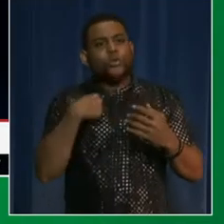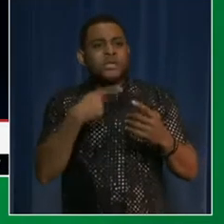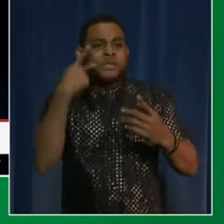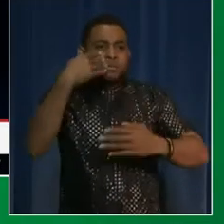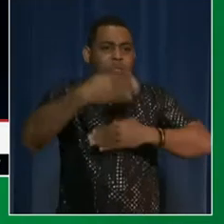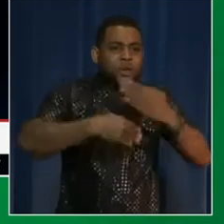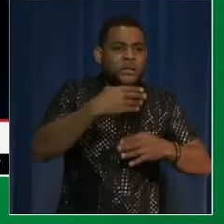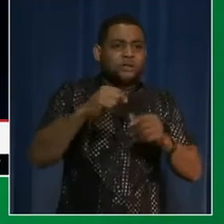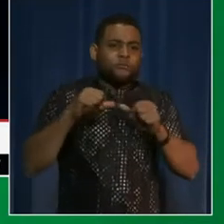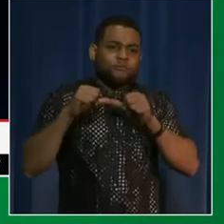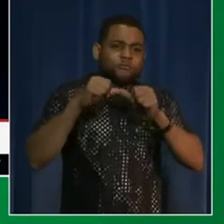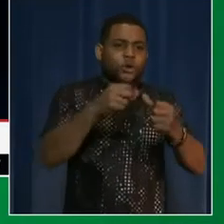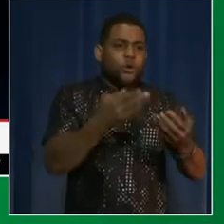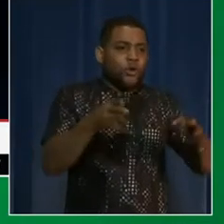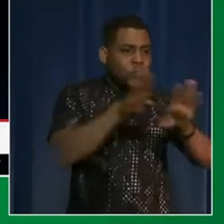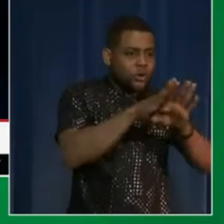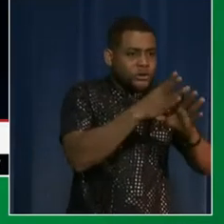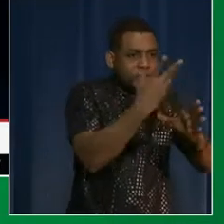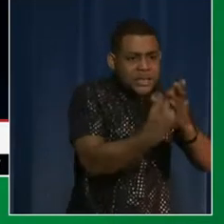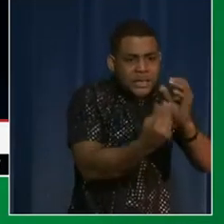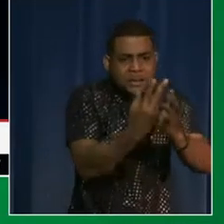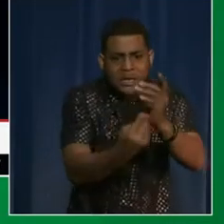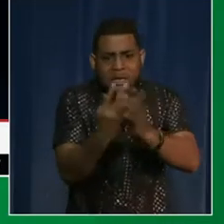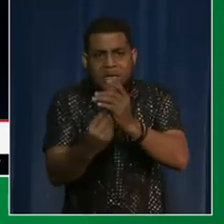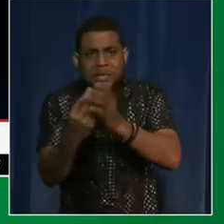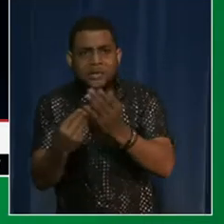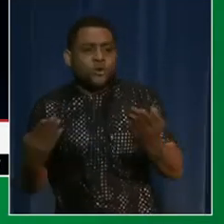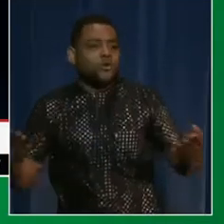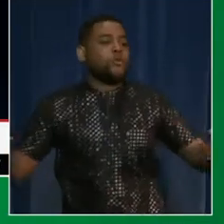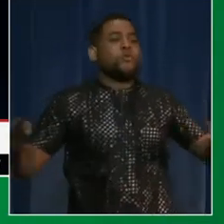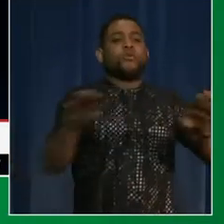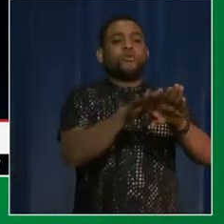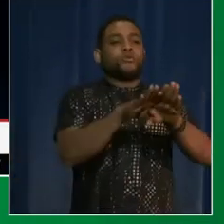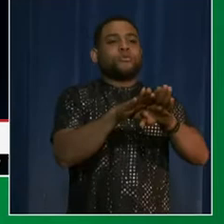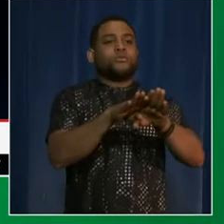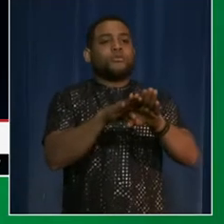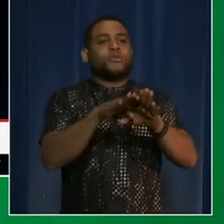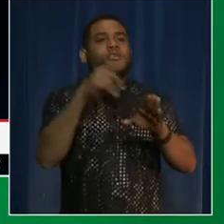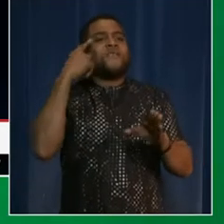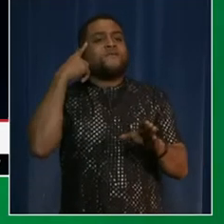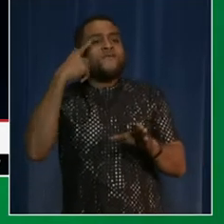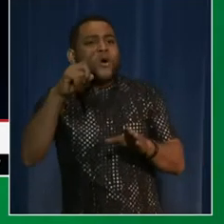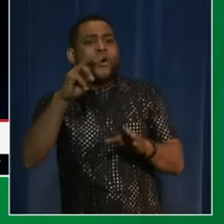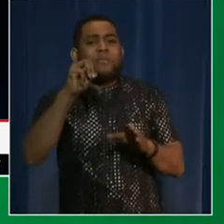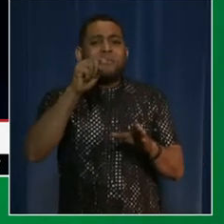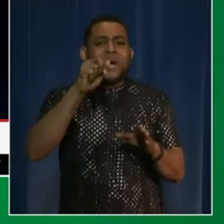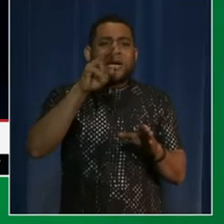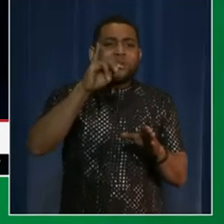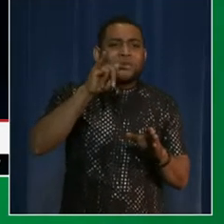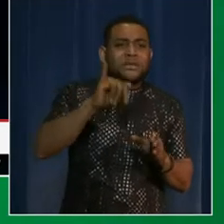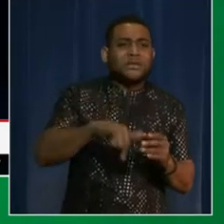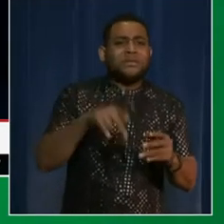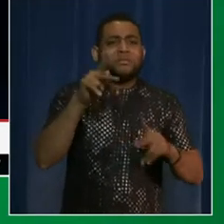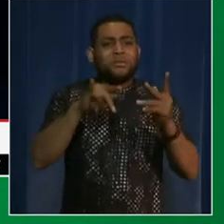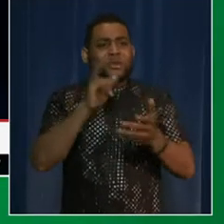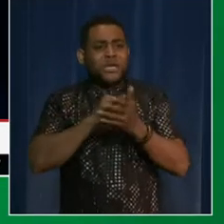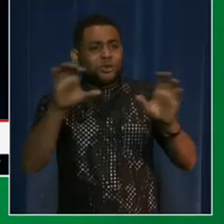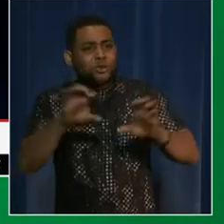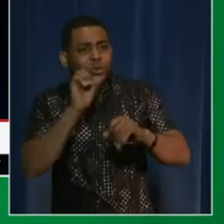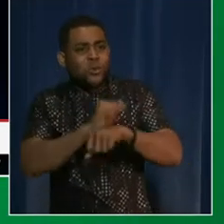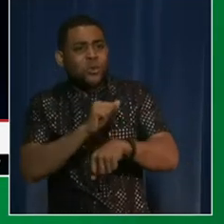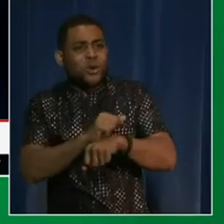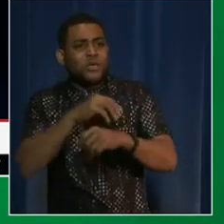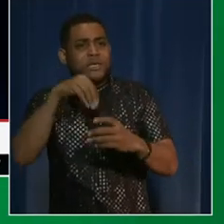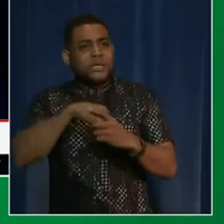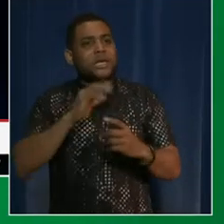the gaps that have existed in our city for so long for minorities and the folks who've been doing this work in our city for quite some time.